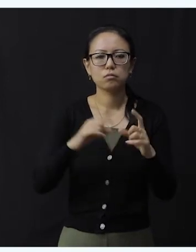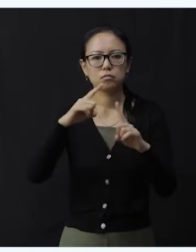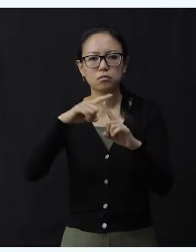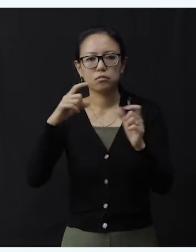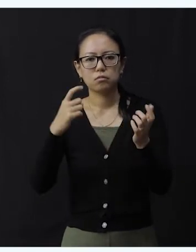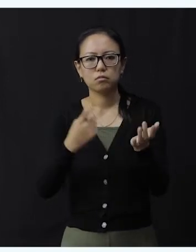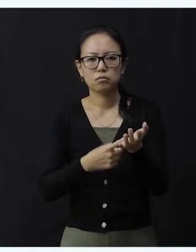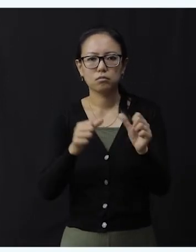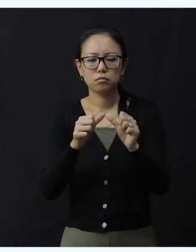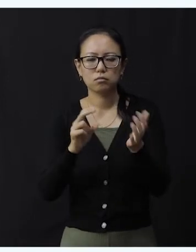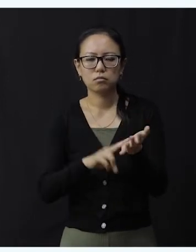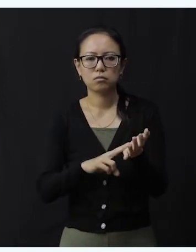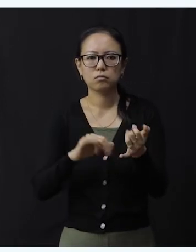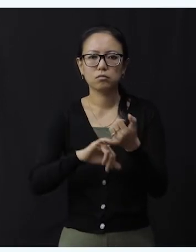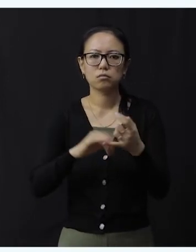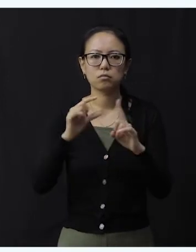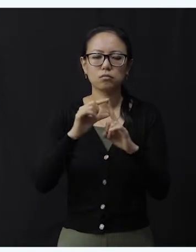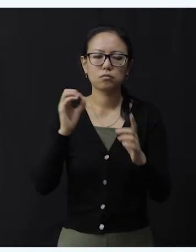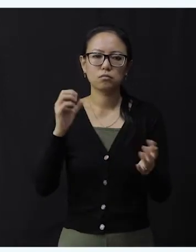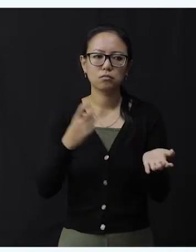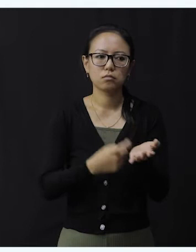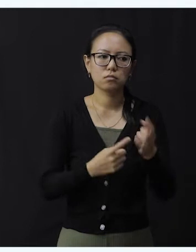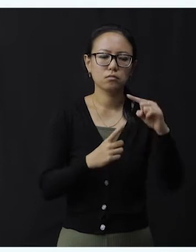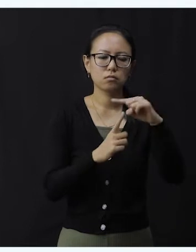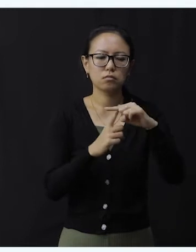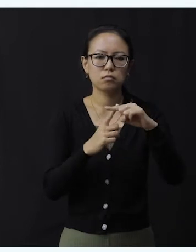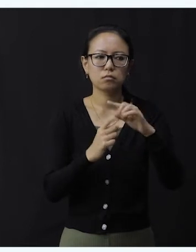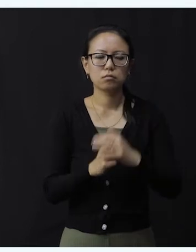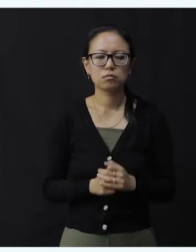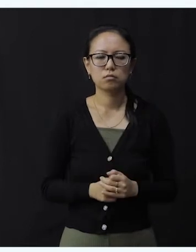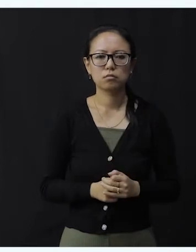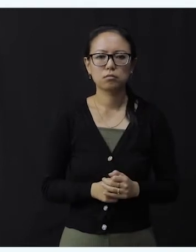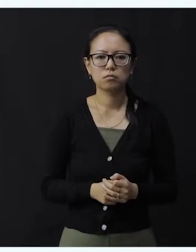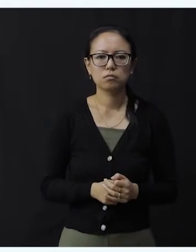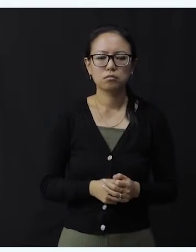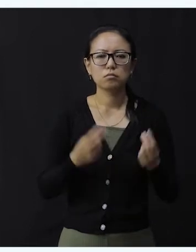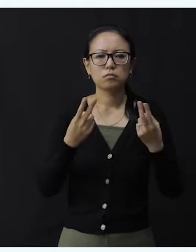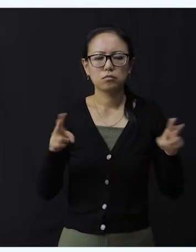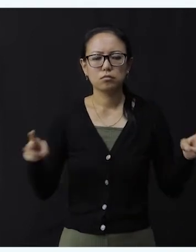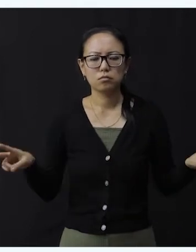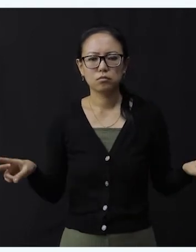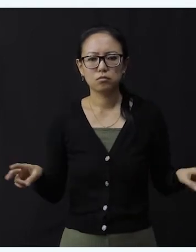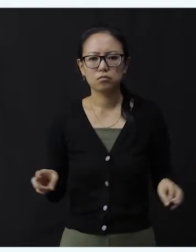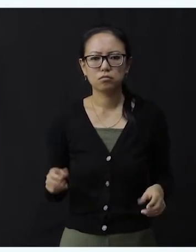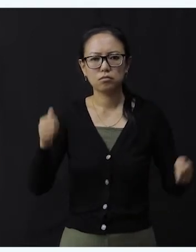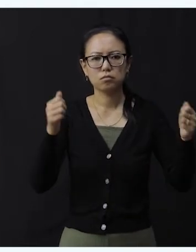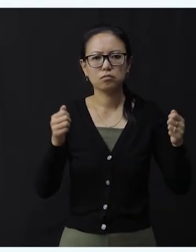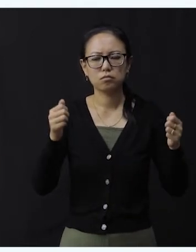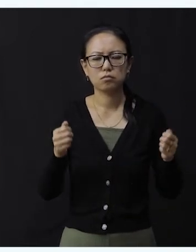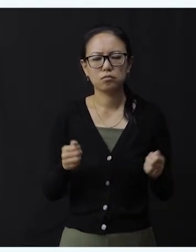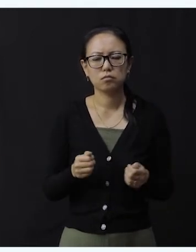carried out through different modes, or they used to carry it out through different types. They are such